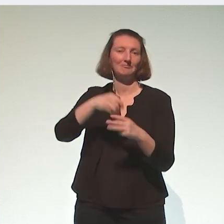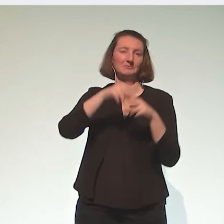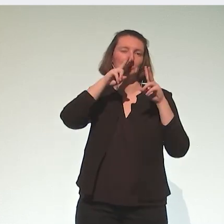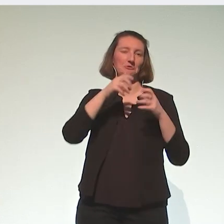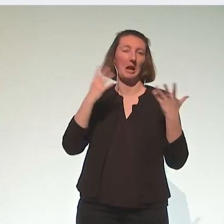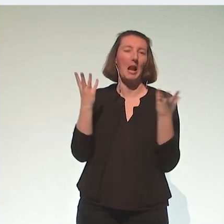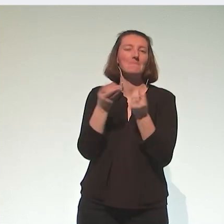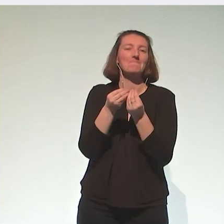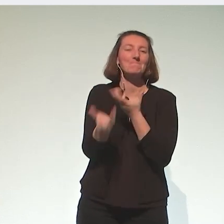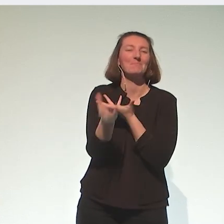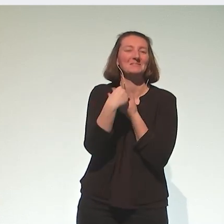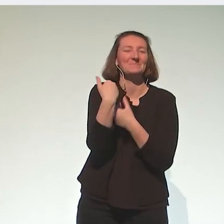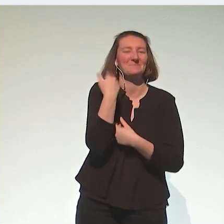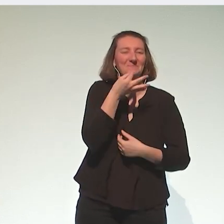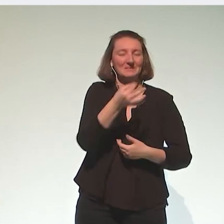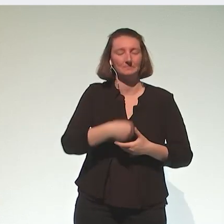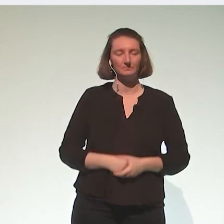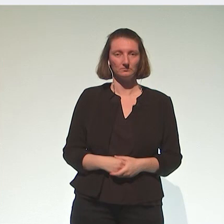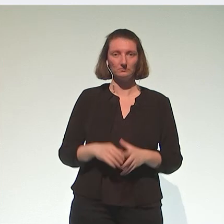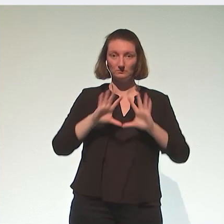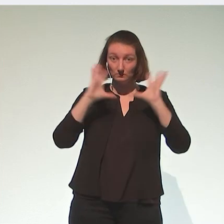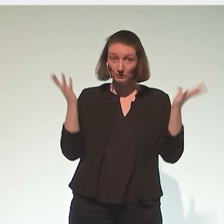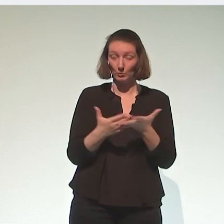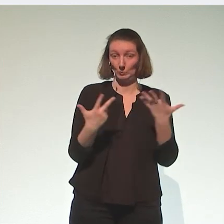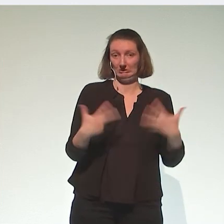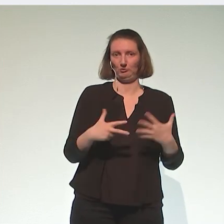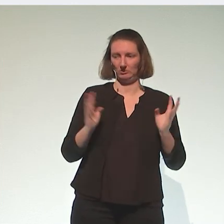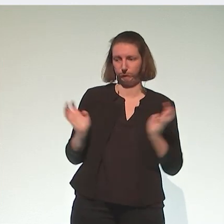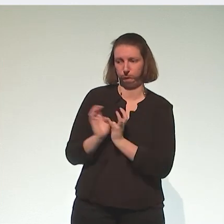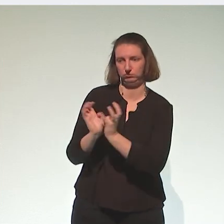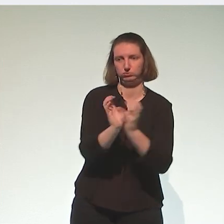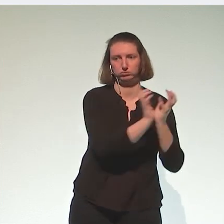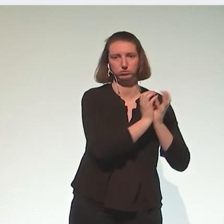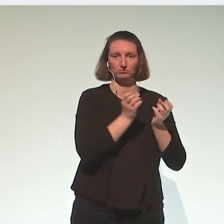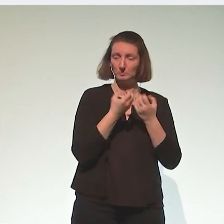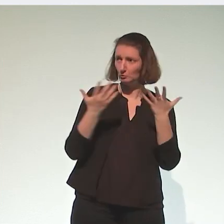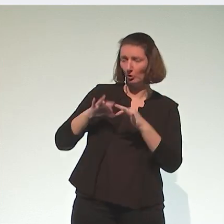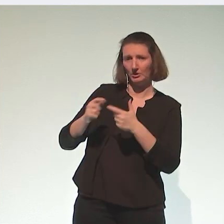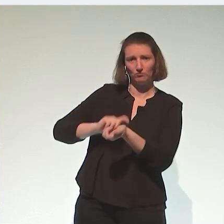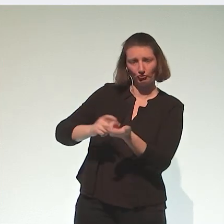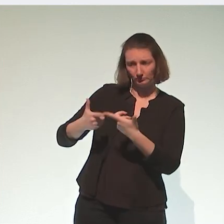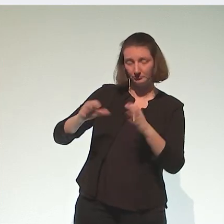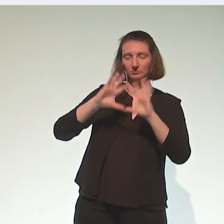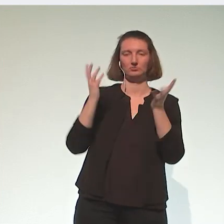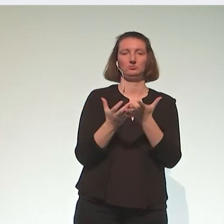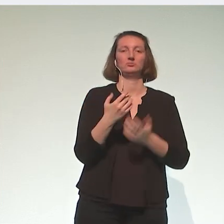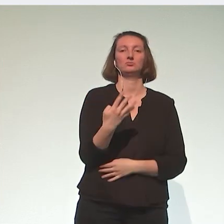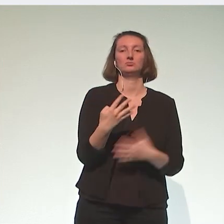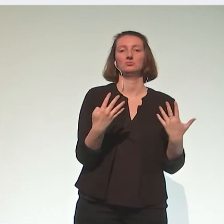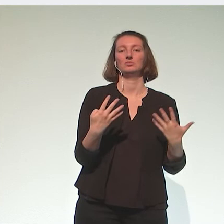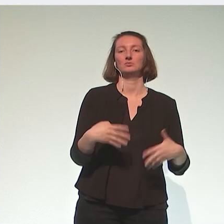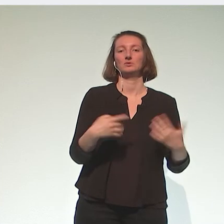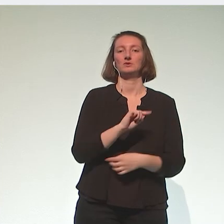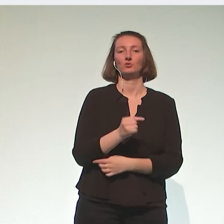participatory research approach that I mentioned earlier on. 18 multinational consortiums were selected for a global envelope of 19.2